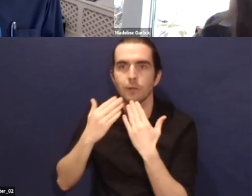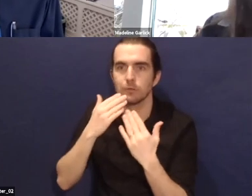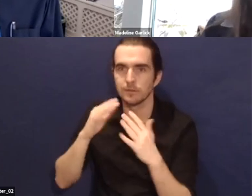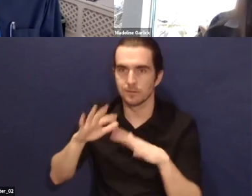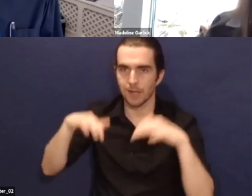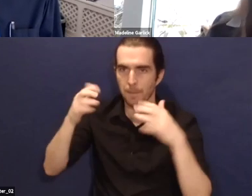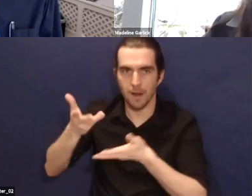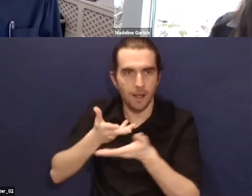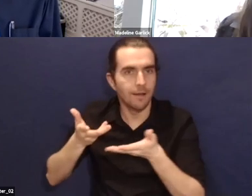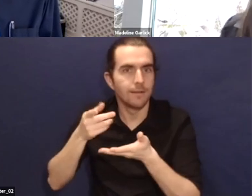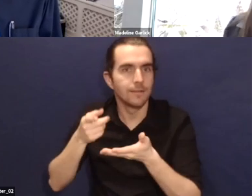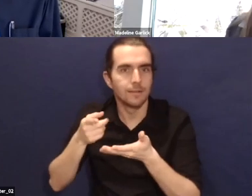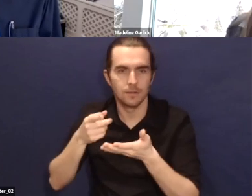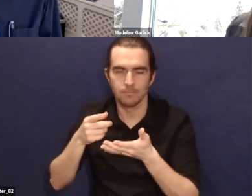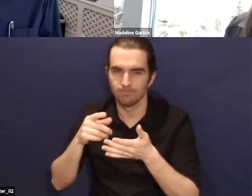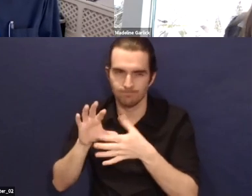who also